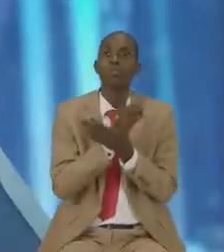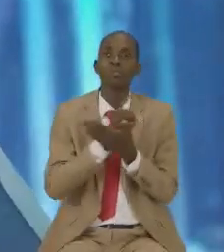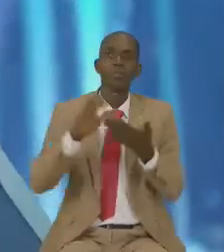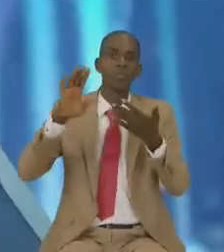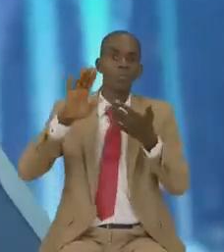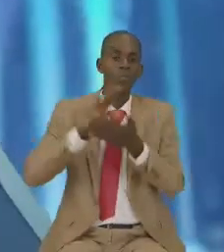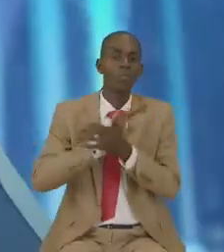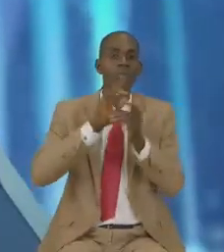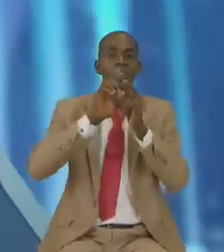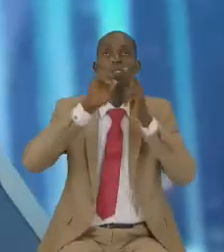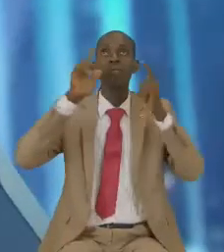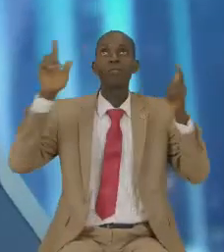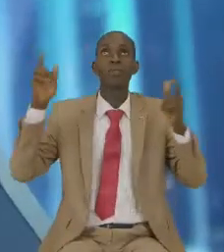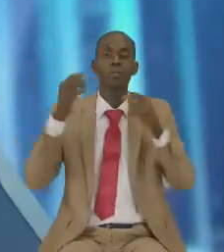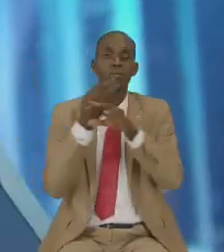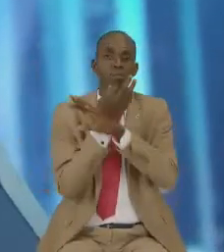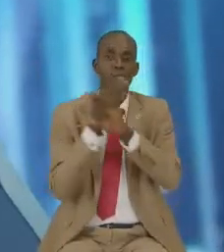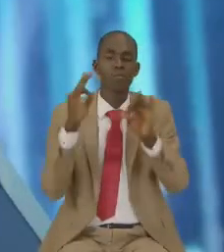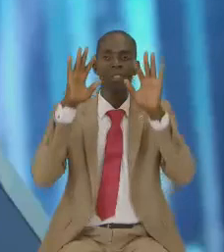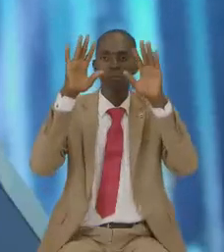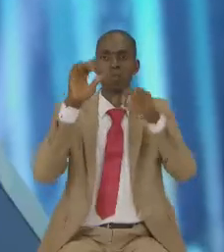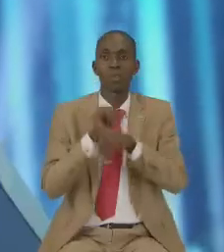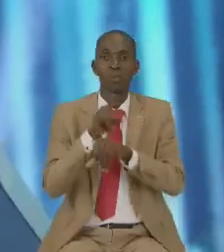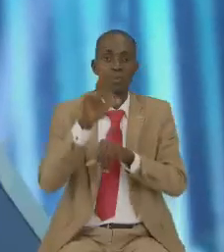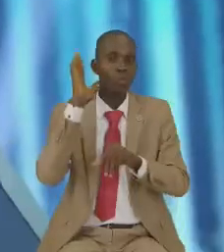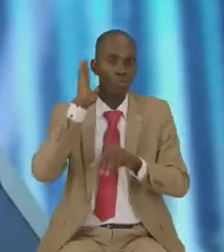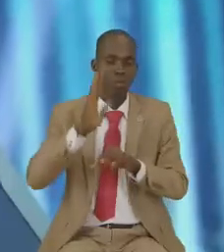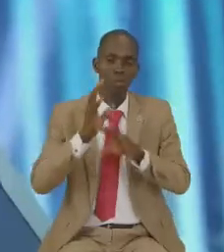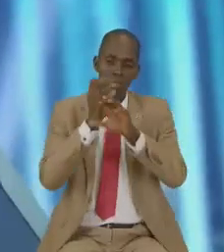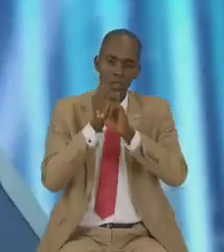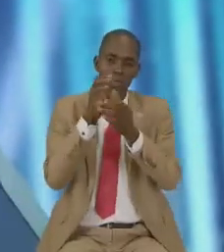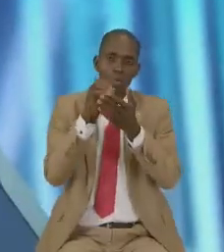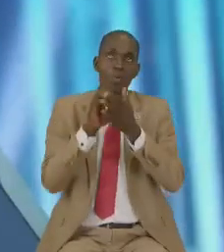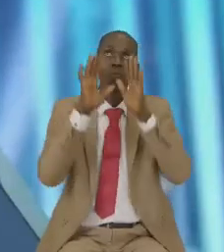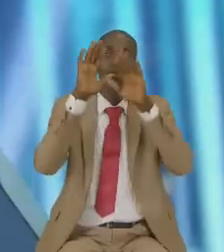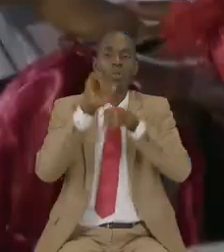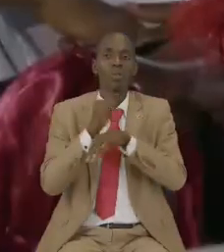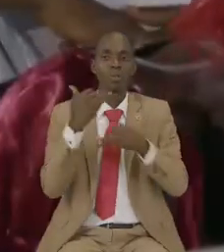go. You are getting your miracle tonight.